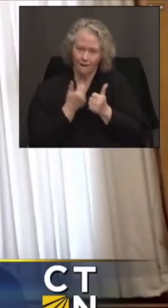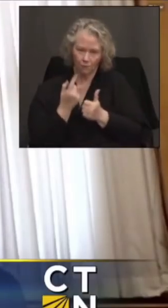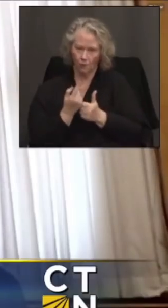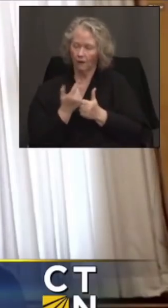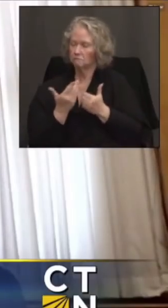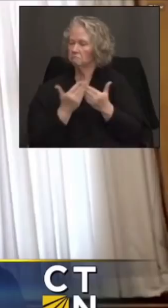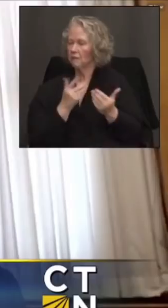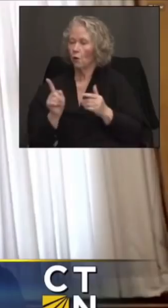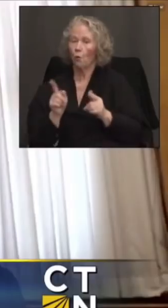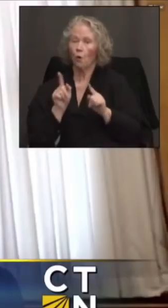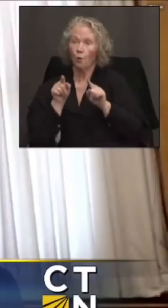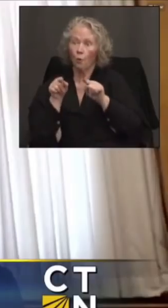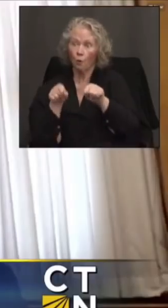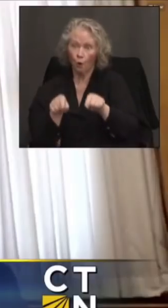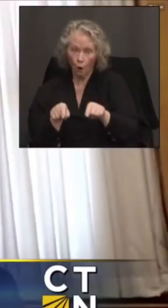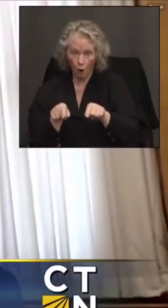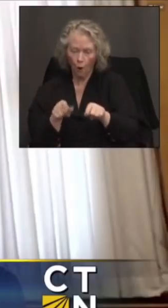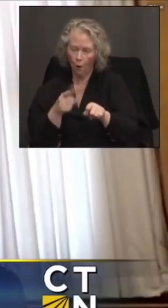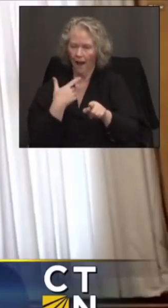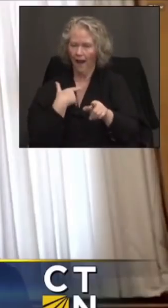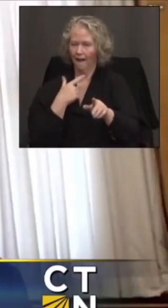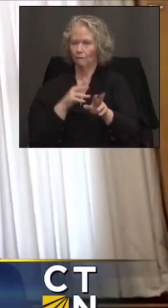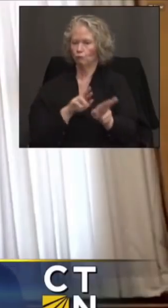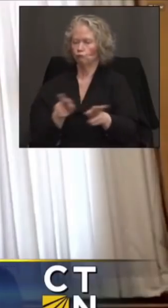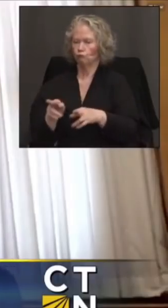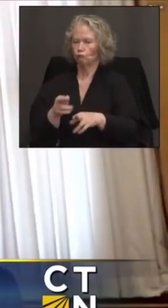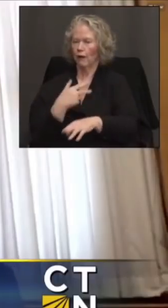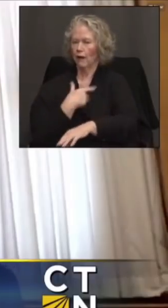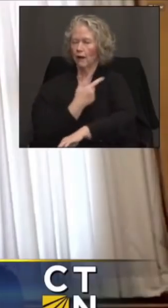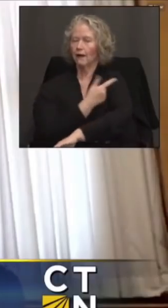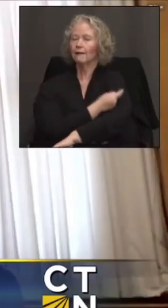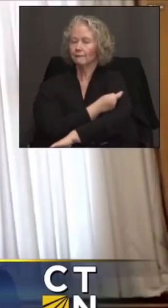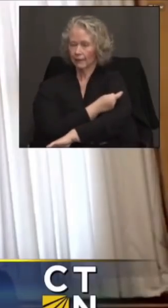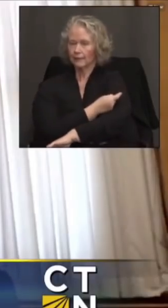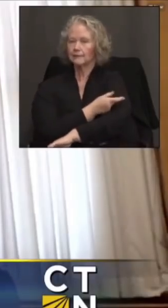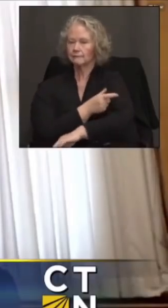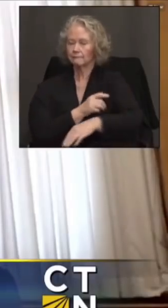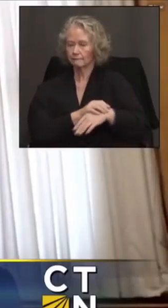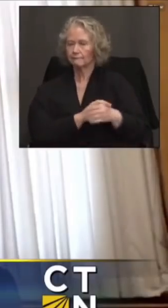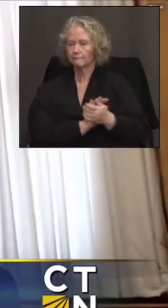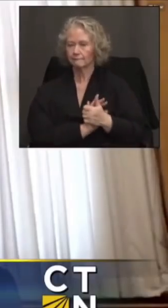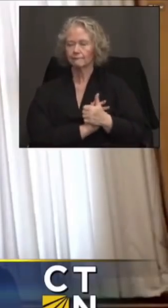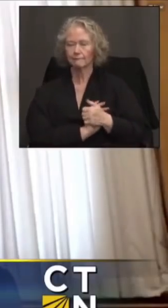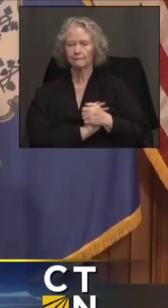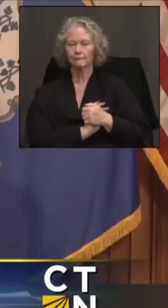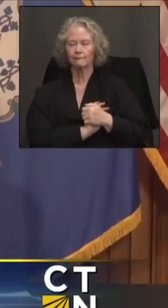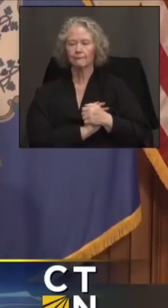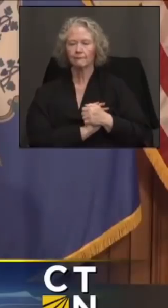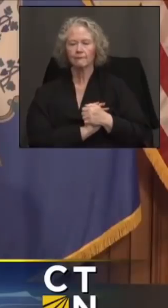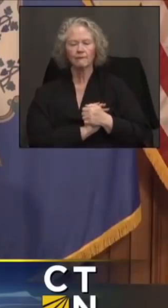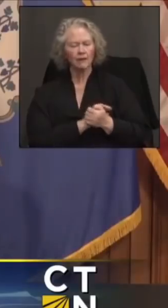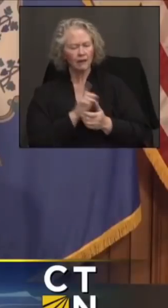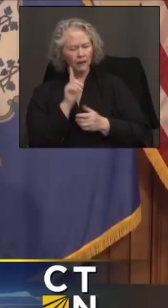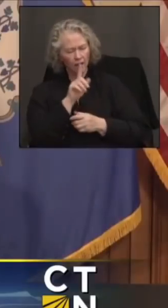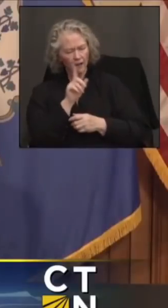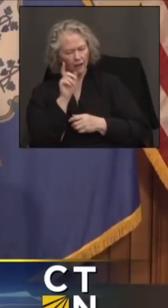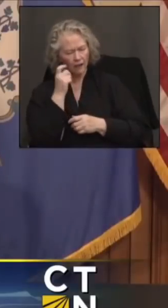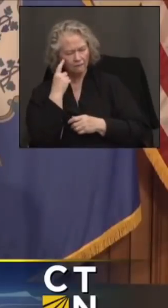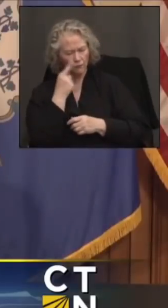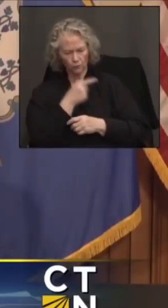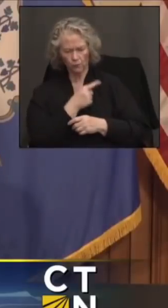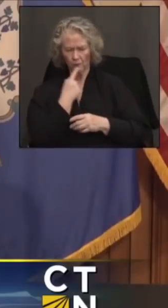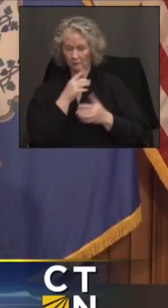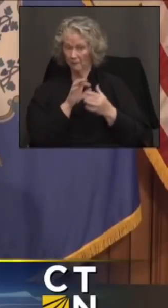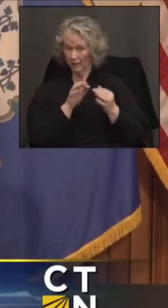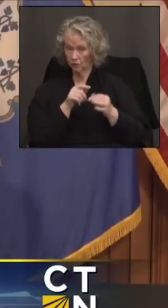are going already to be able to get vaccinated in their normal course of their day. And Governor, you mentioned those vans going